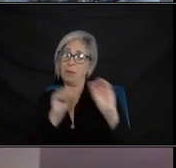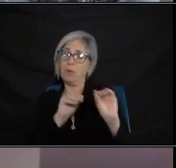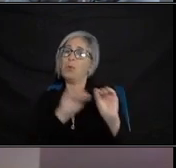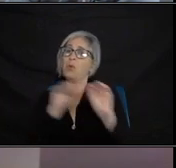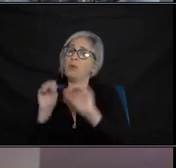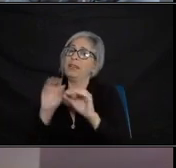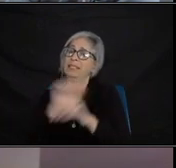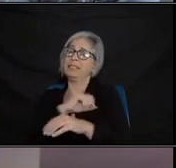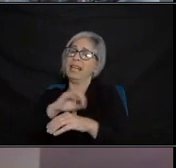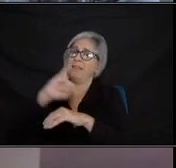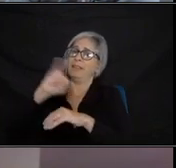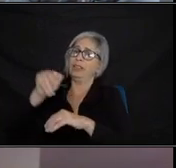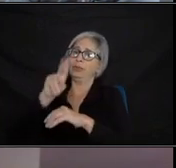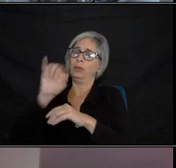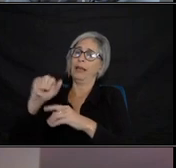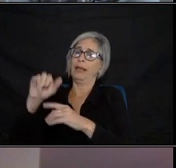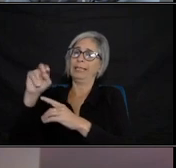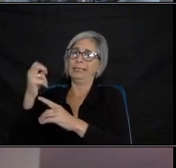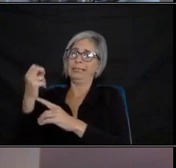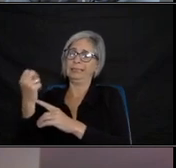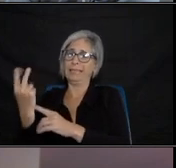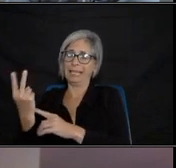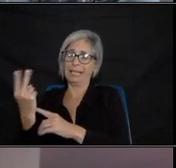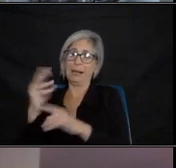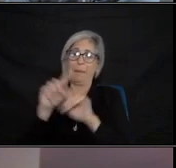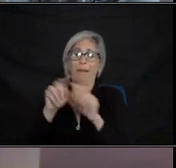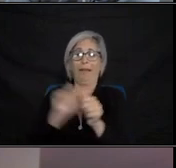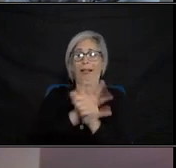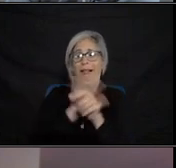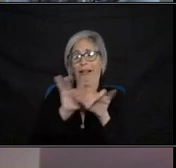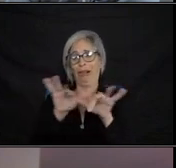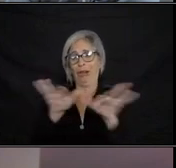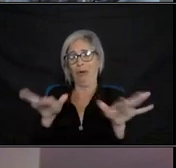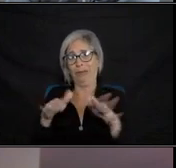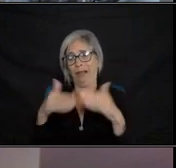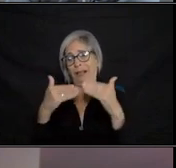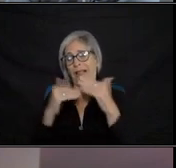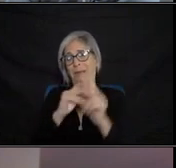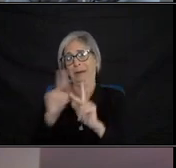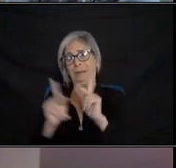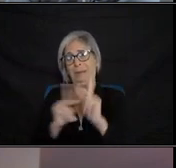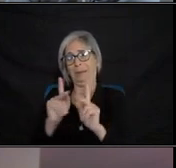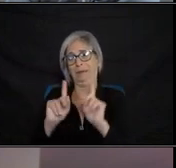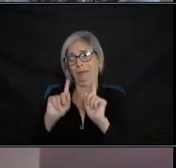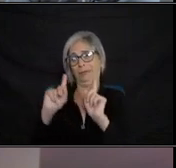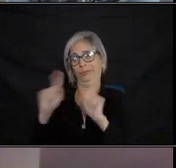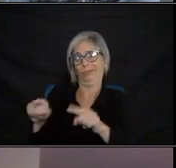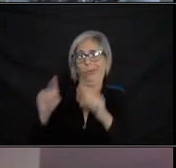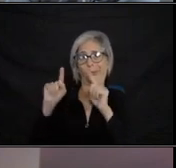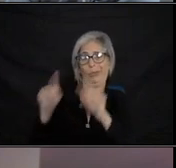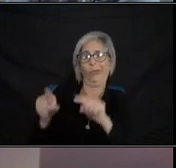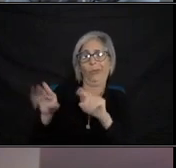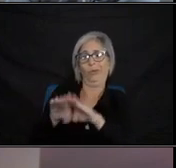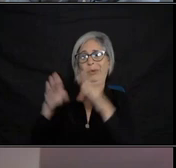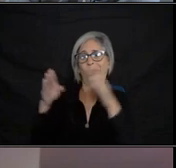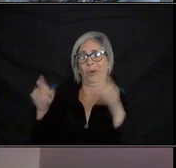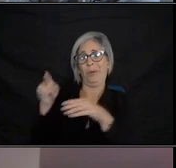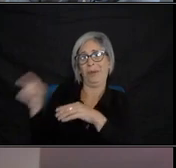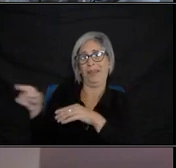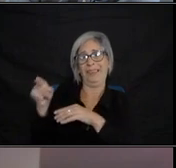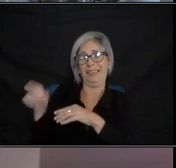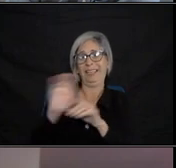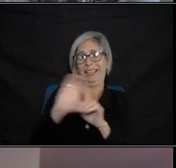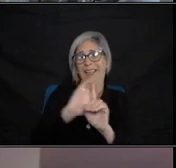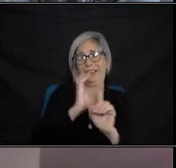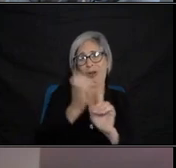2nd. Of course, the COVID's keeping the number of public people, residents being able